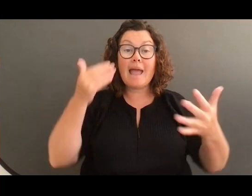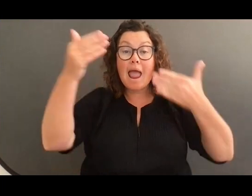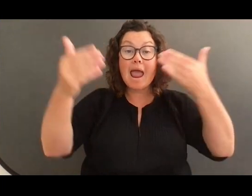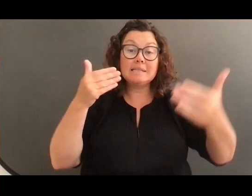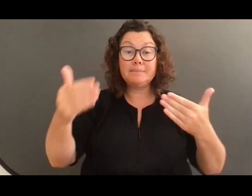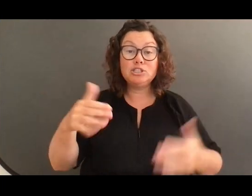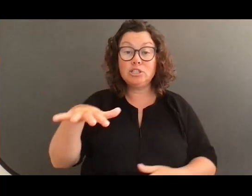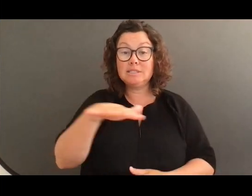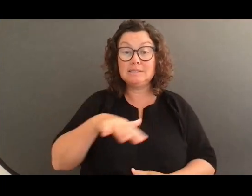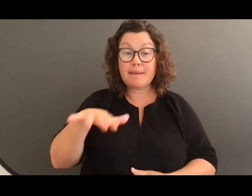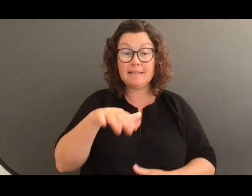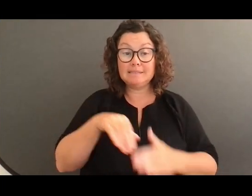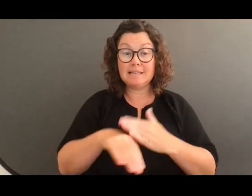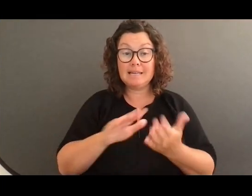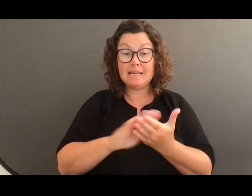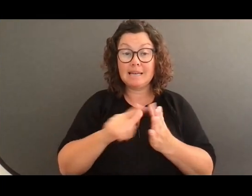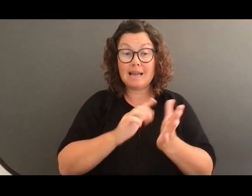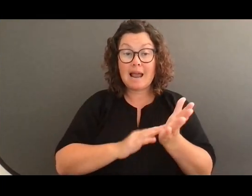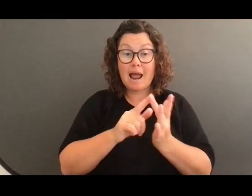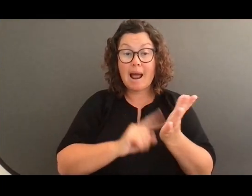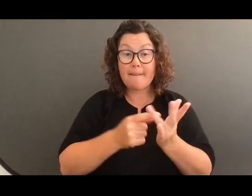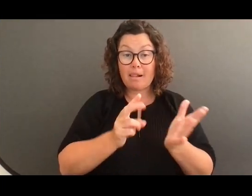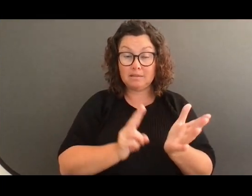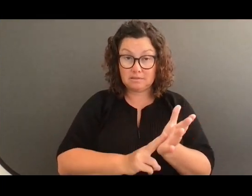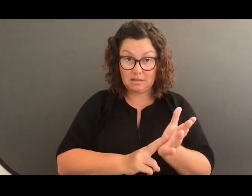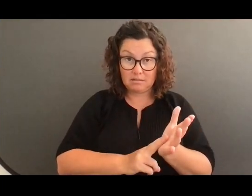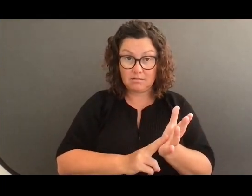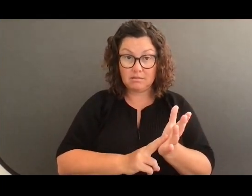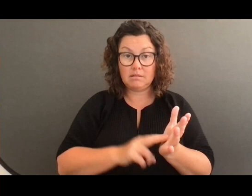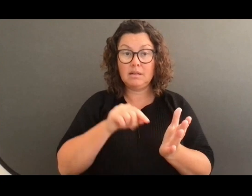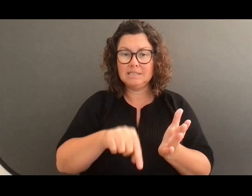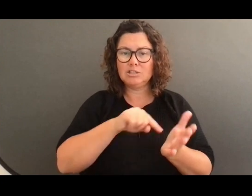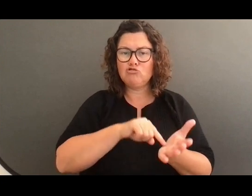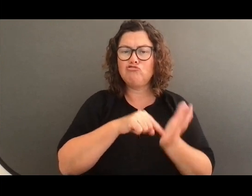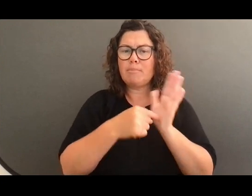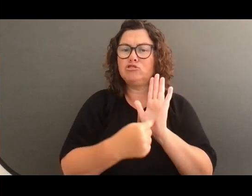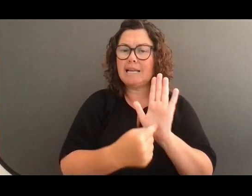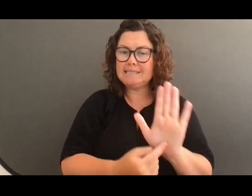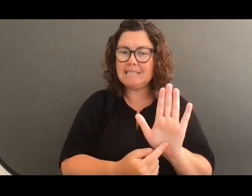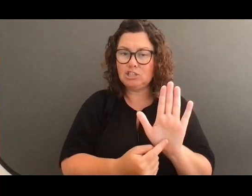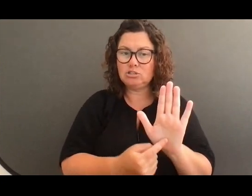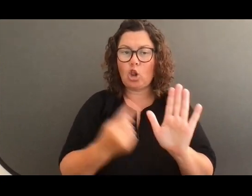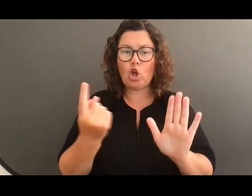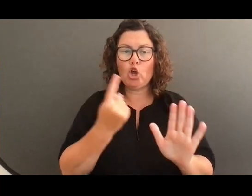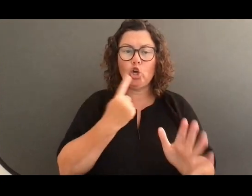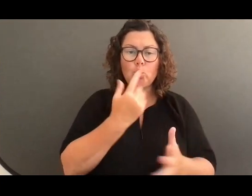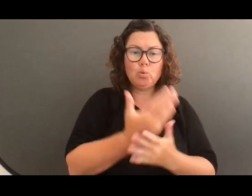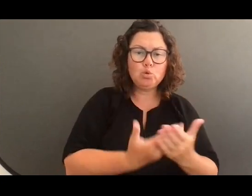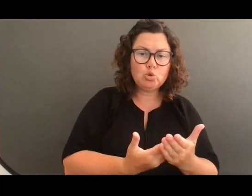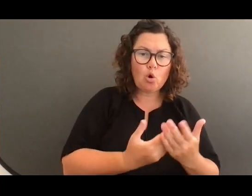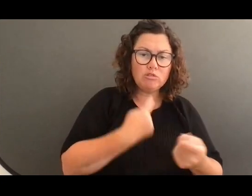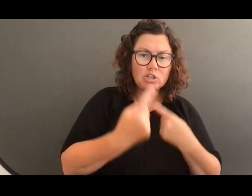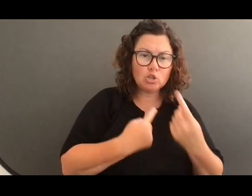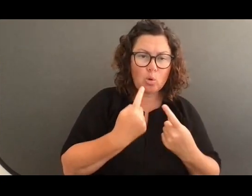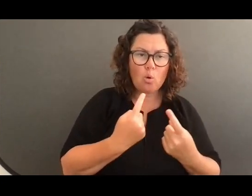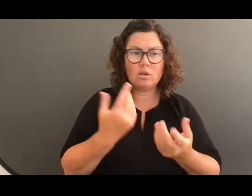for RAMP are representational. Whose stories are told and how, what community relationships exist, and who has access